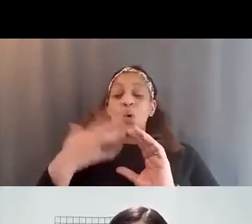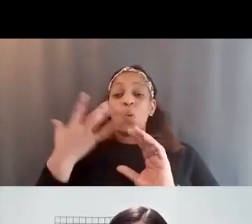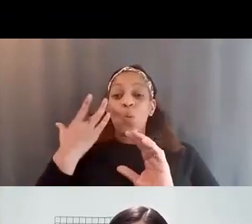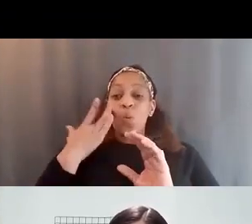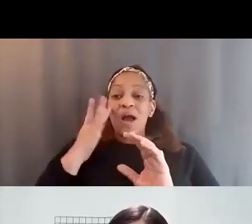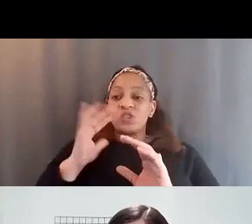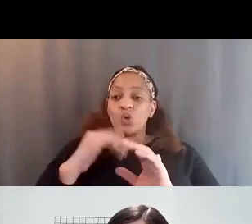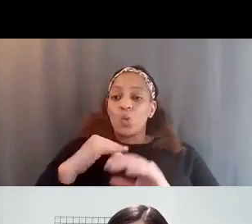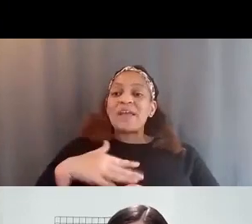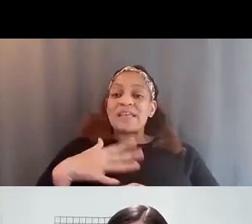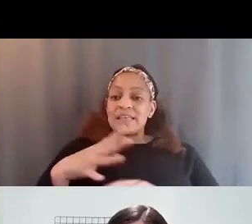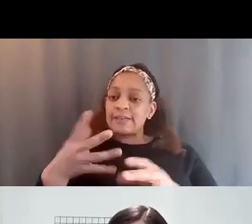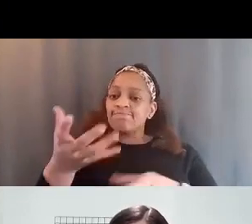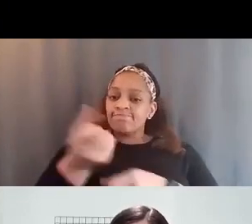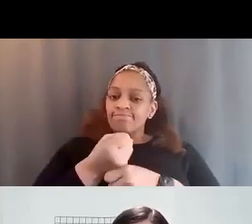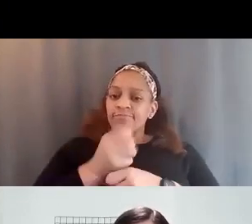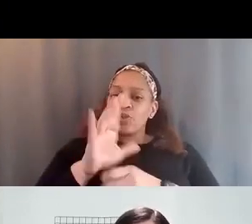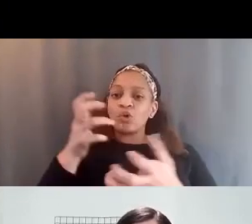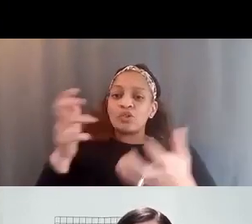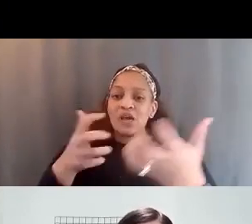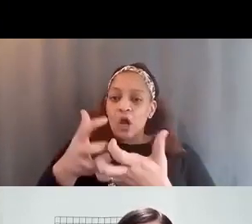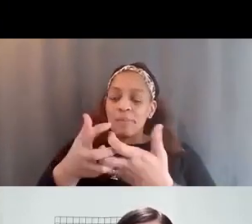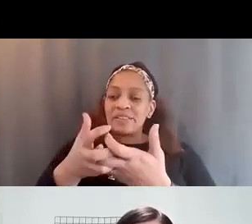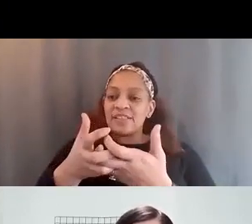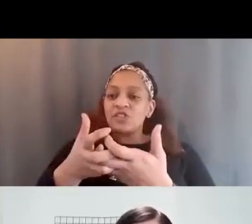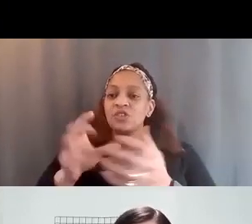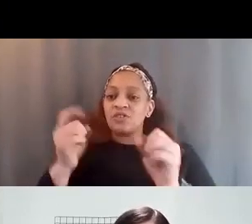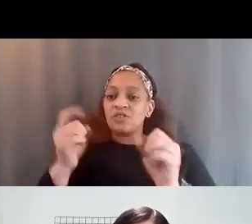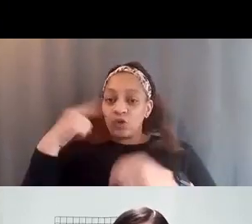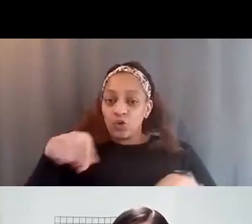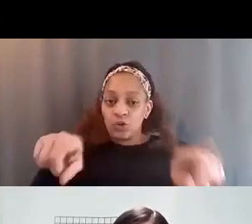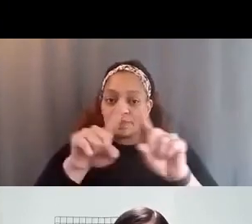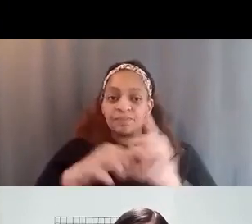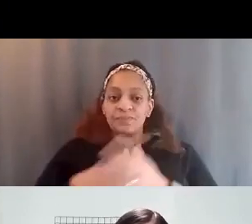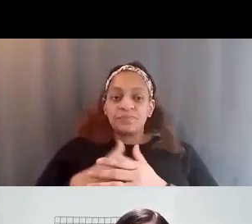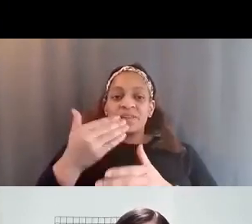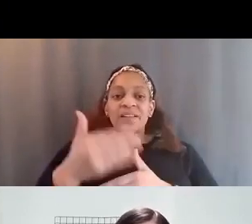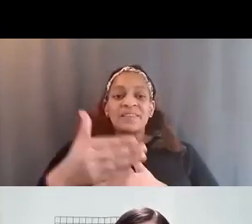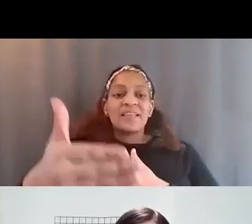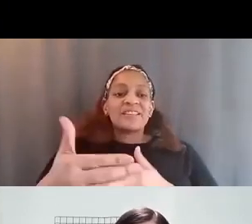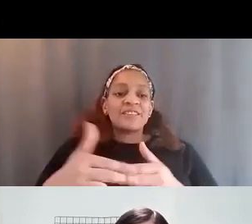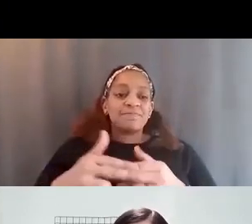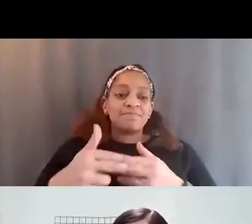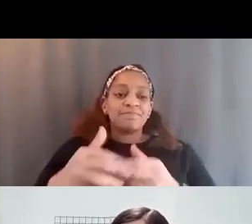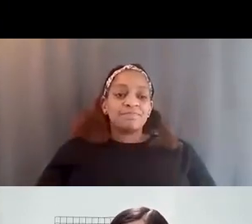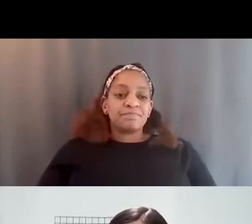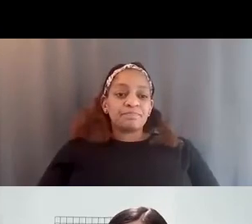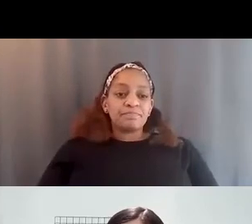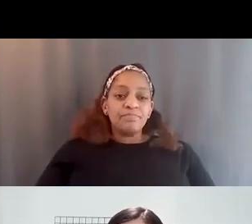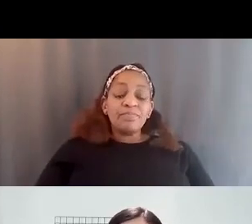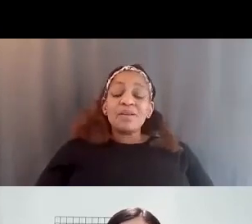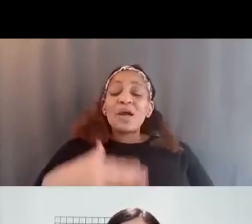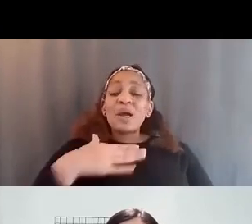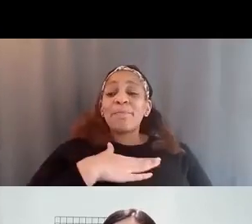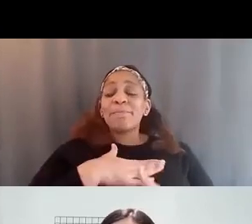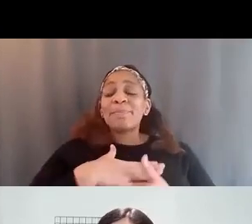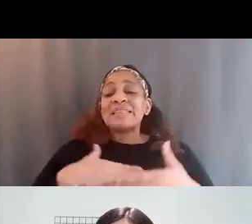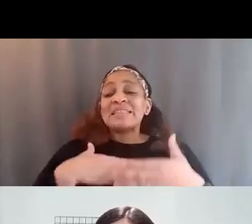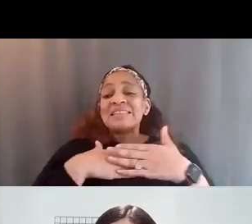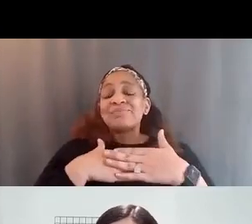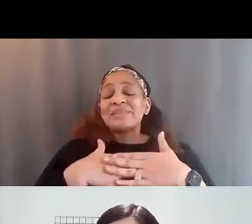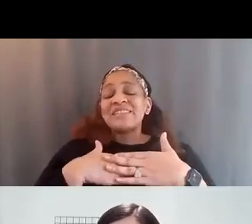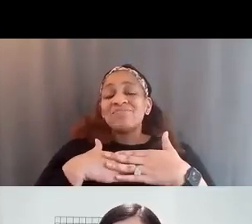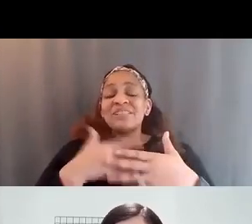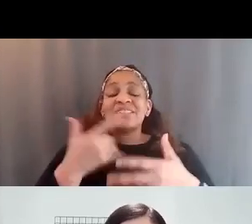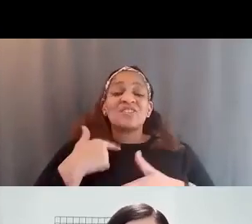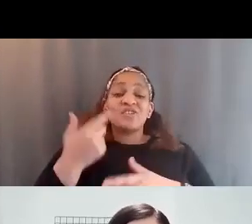those accommodations for you. Next slide, please. Please join us on March the 8th